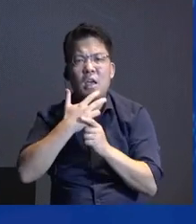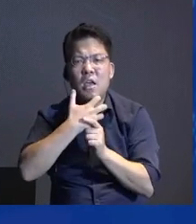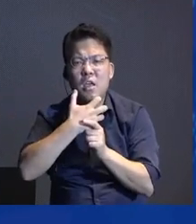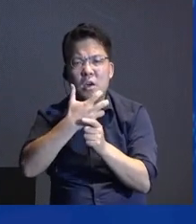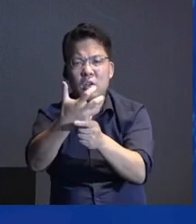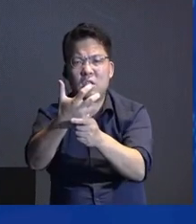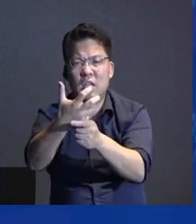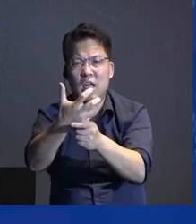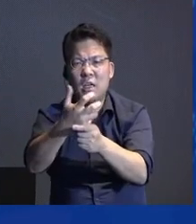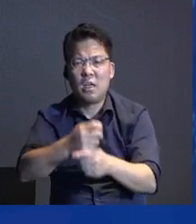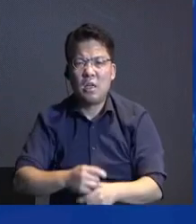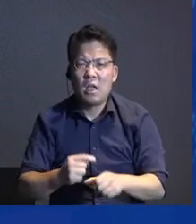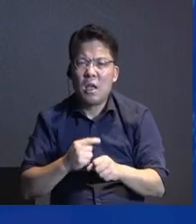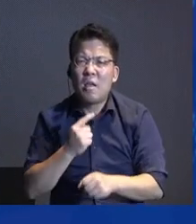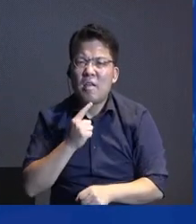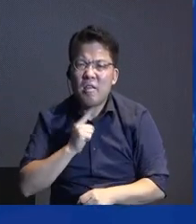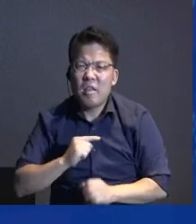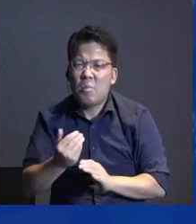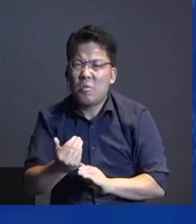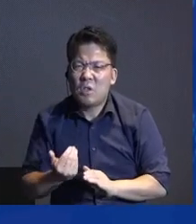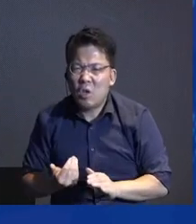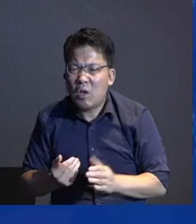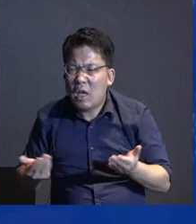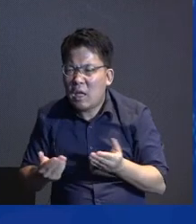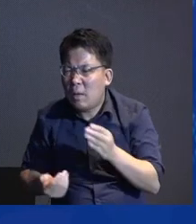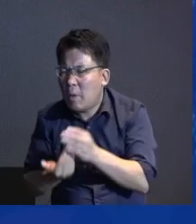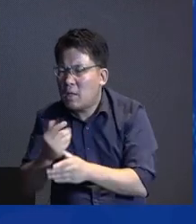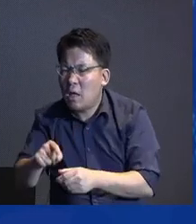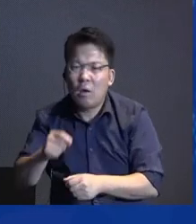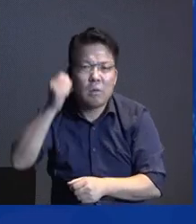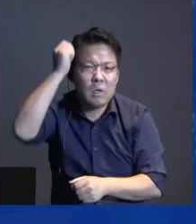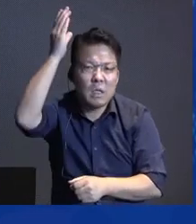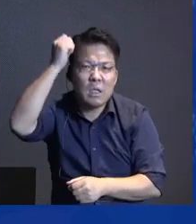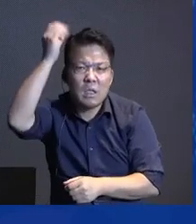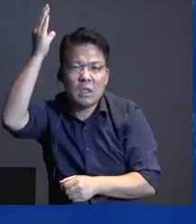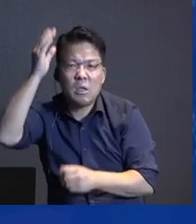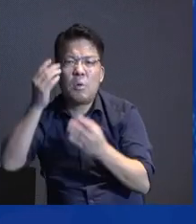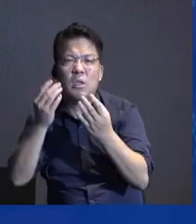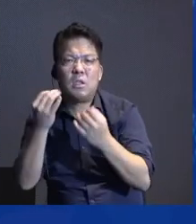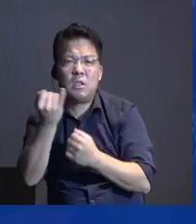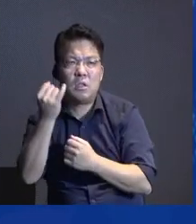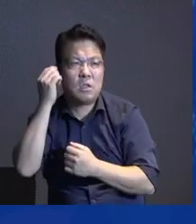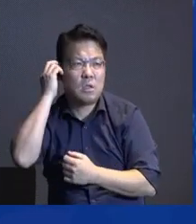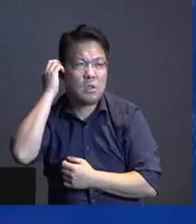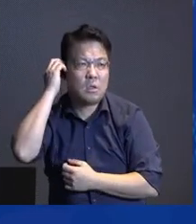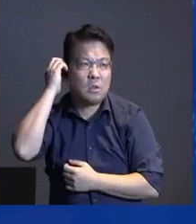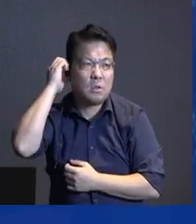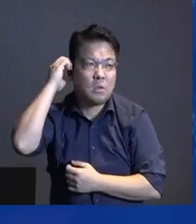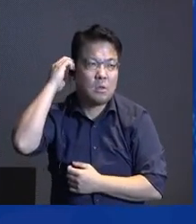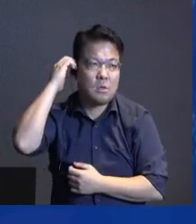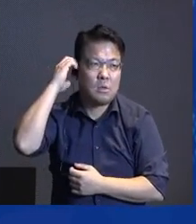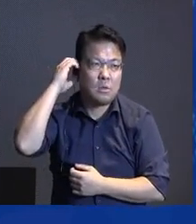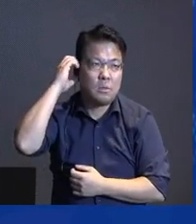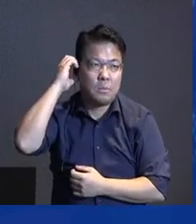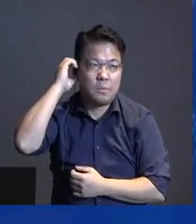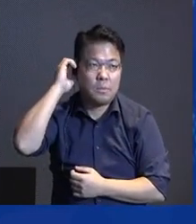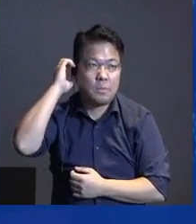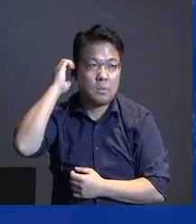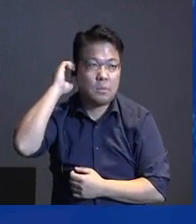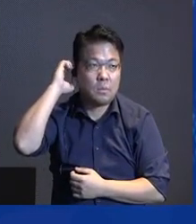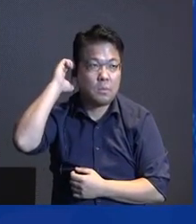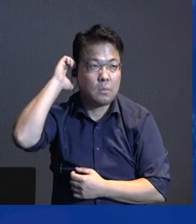due to a cerebral infraction. On this day, we went to the beach to enjoy this summer with the